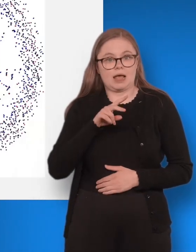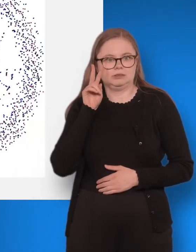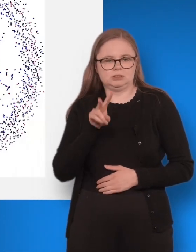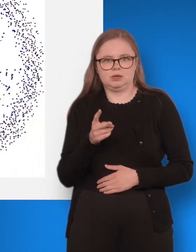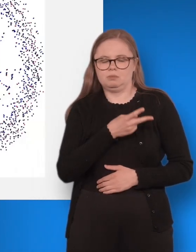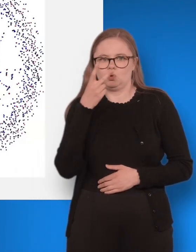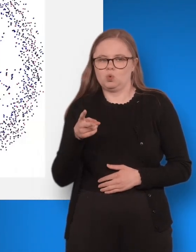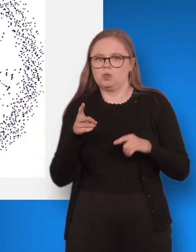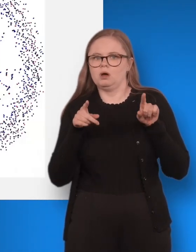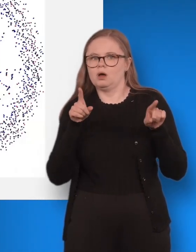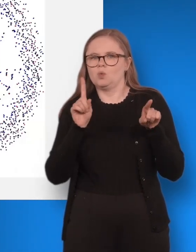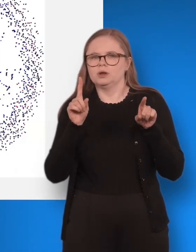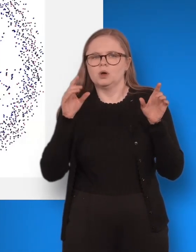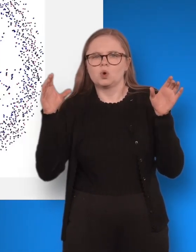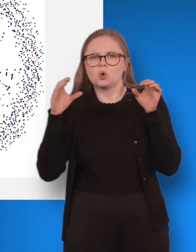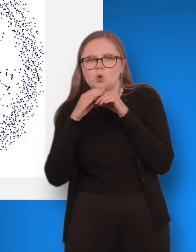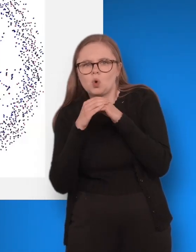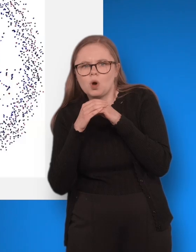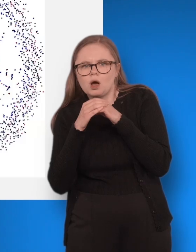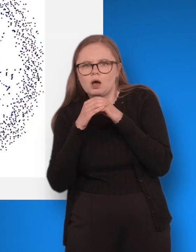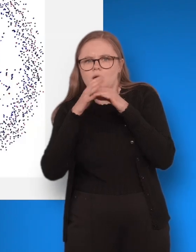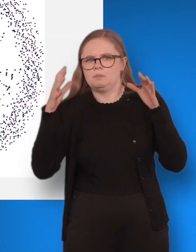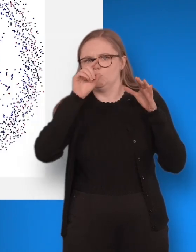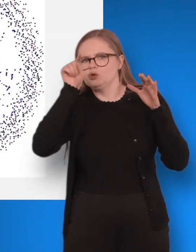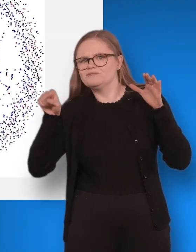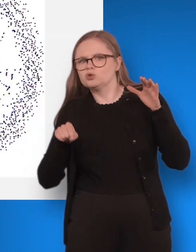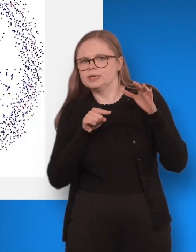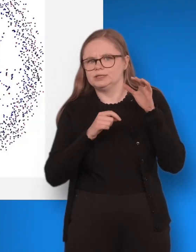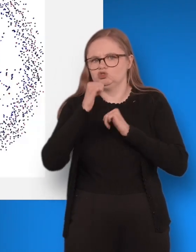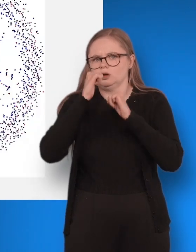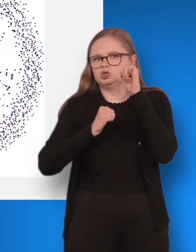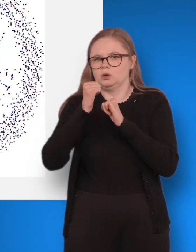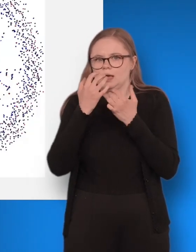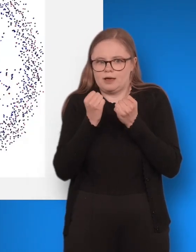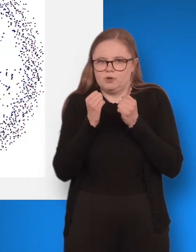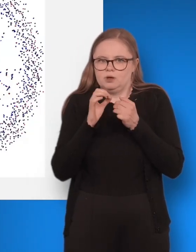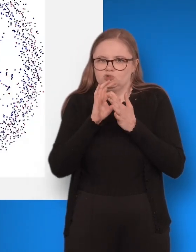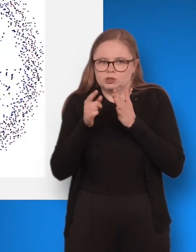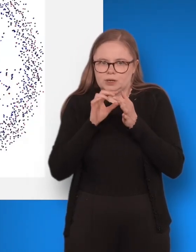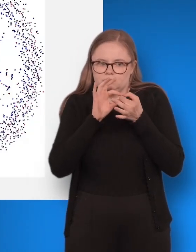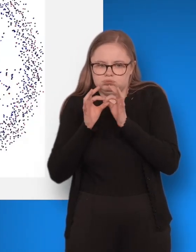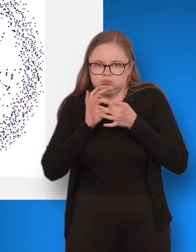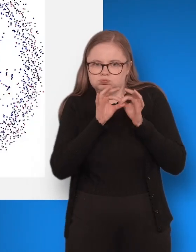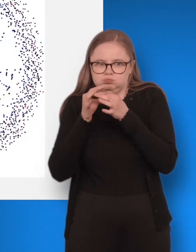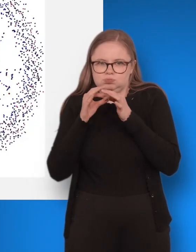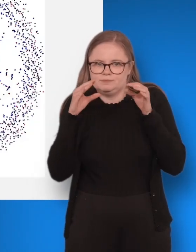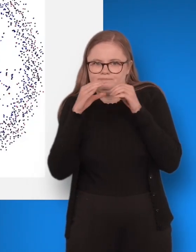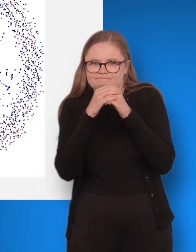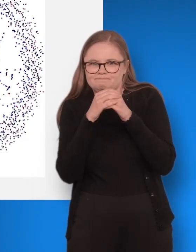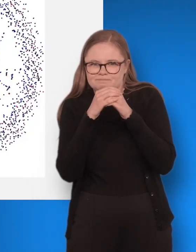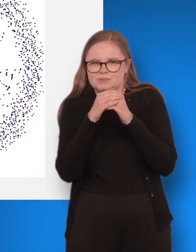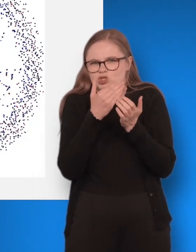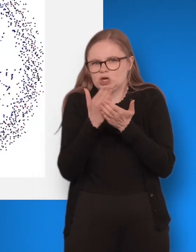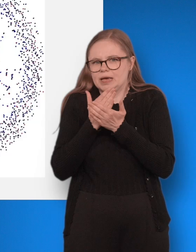observe what we call a core periphery structure. So we have a set of tightly connected projects representing